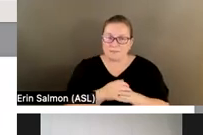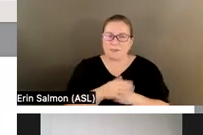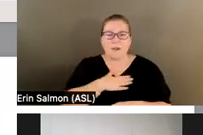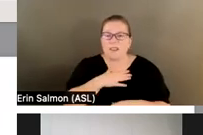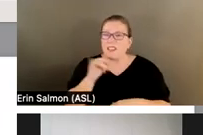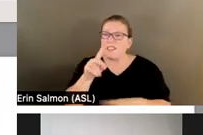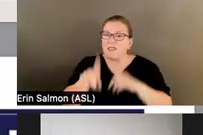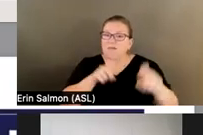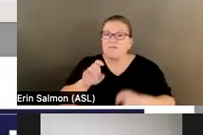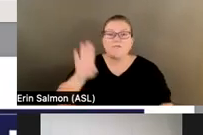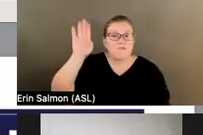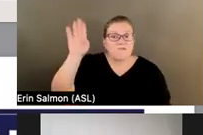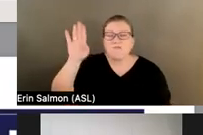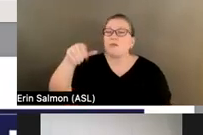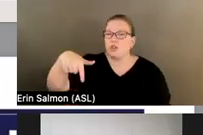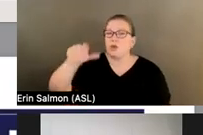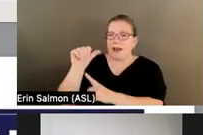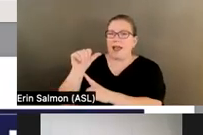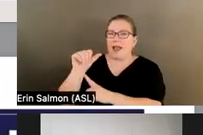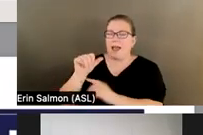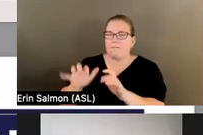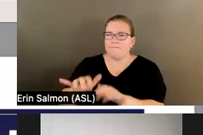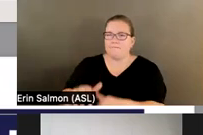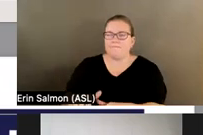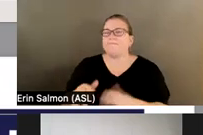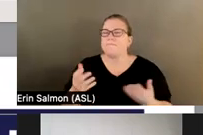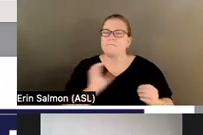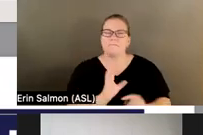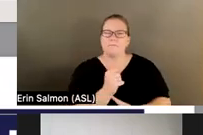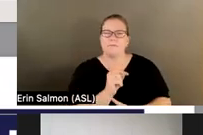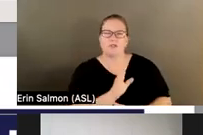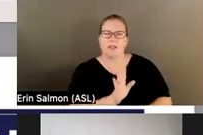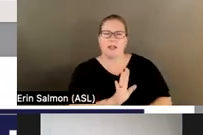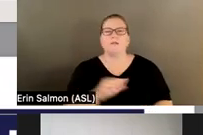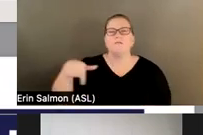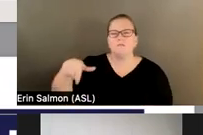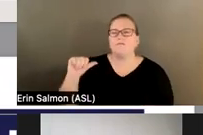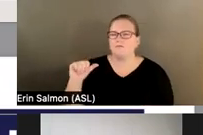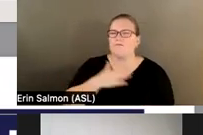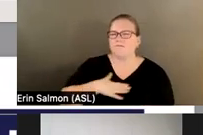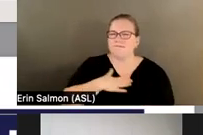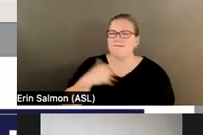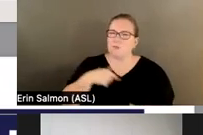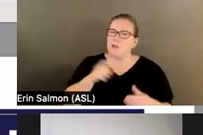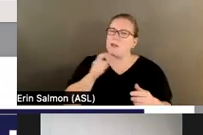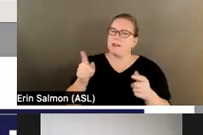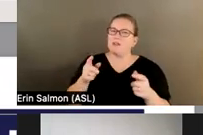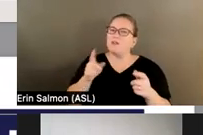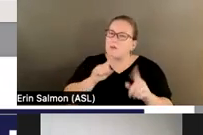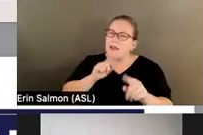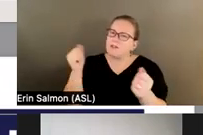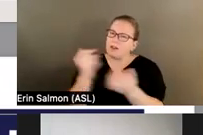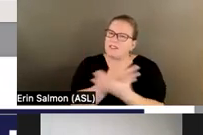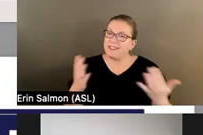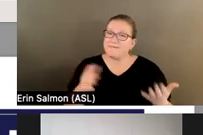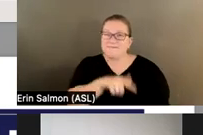Q&A function, preferably that versus the chat, so that we can manage the questions coming in.